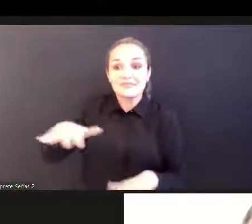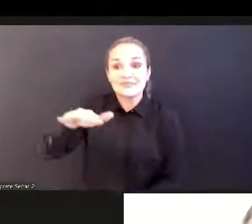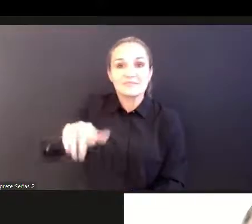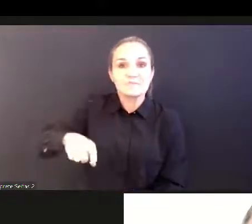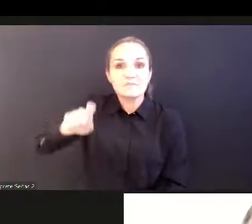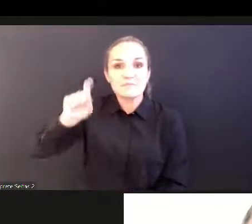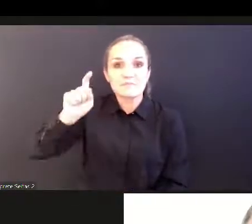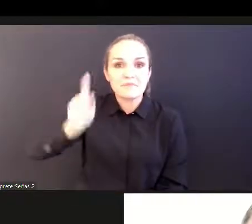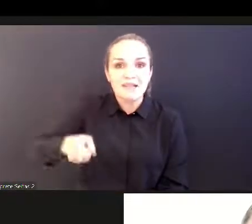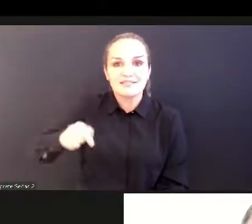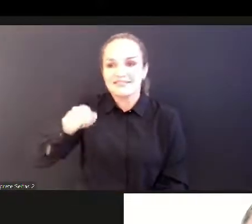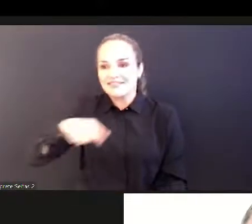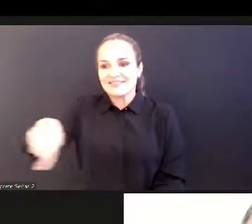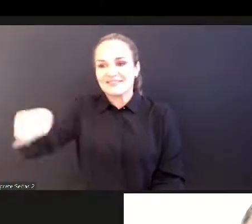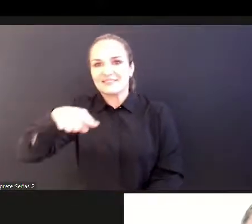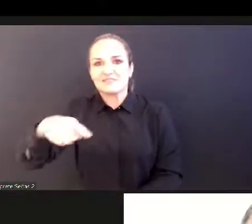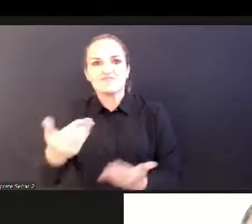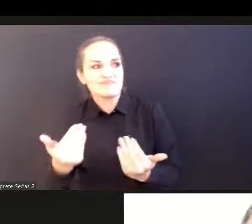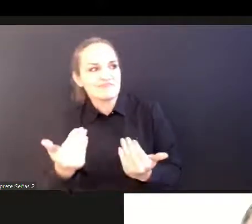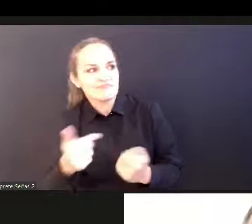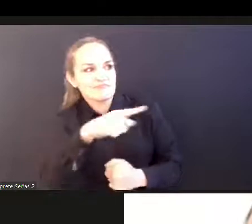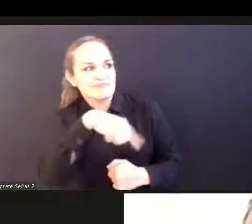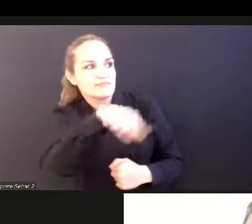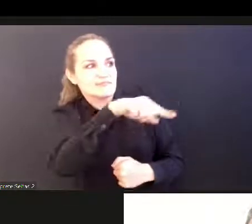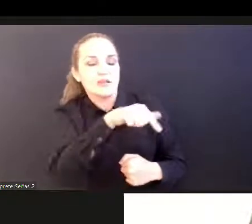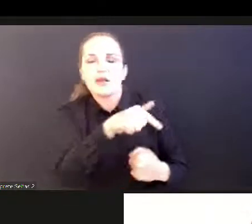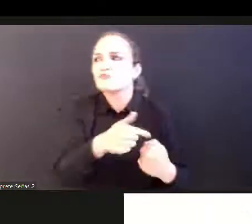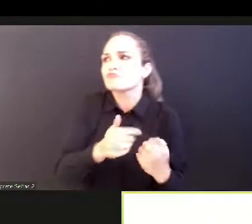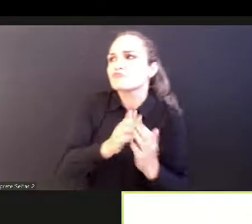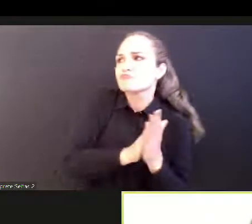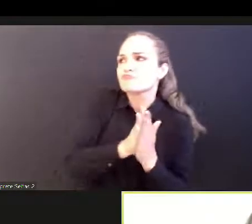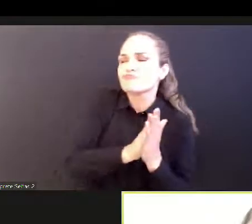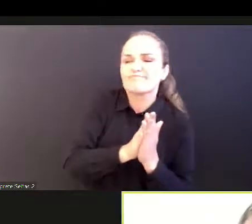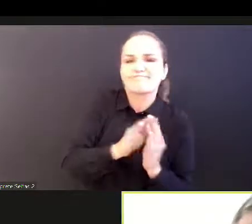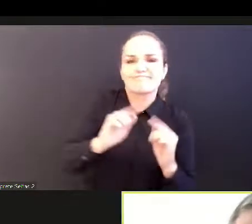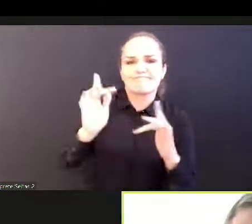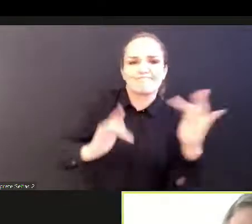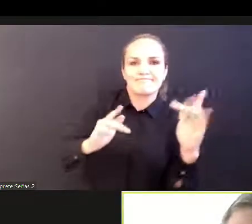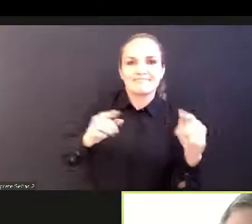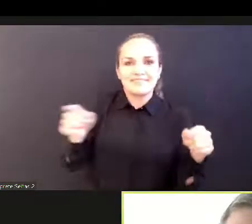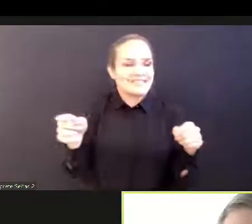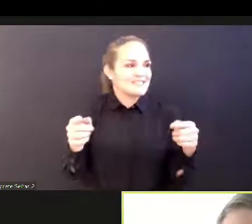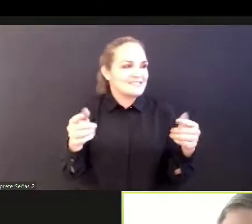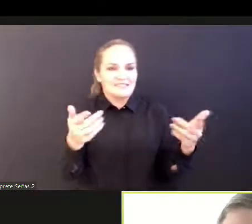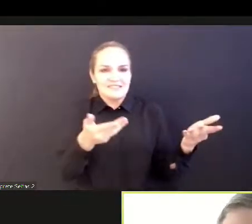needing on the other side of the industry. Okay, excellent, thank you.